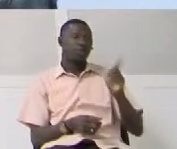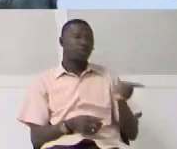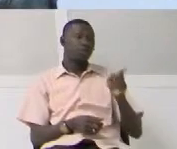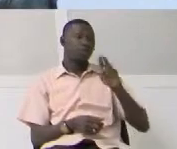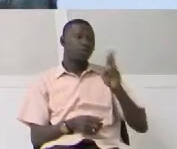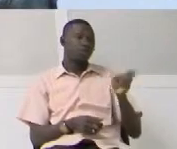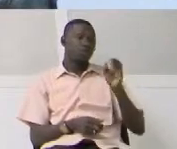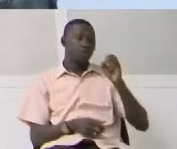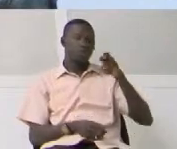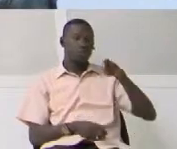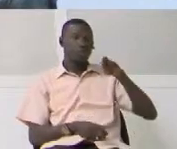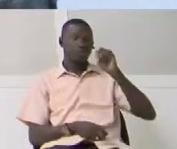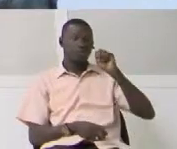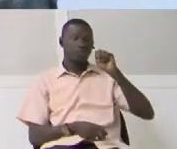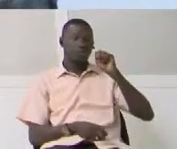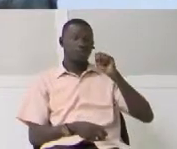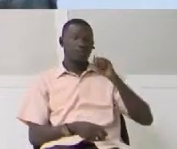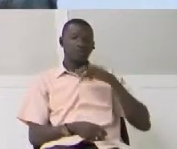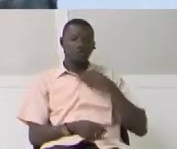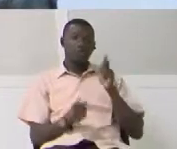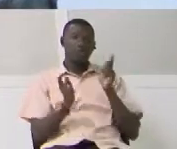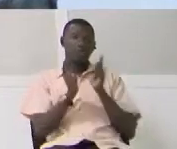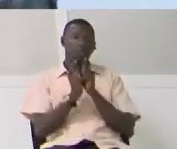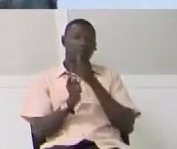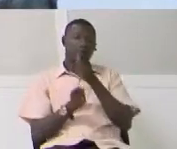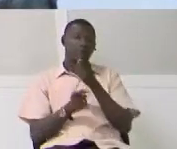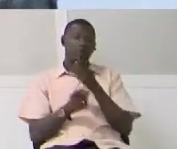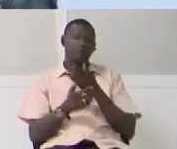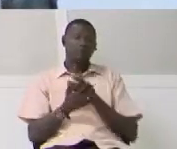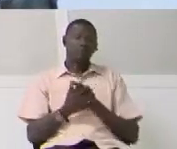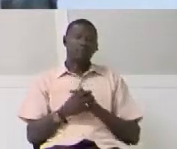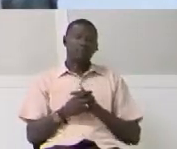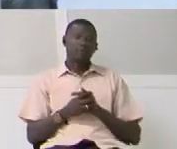I pulled him